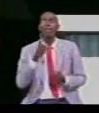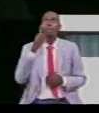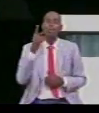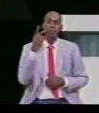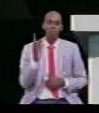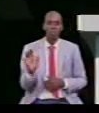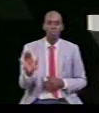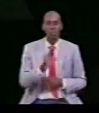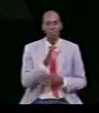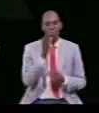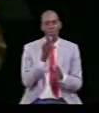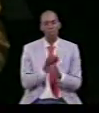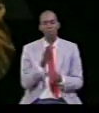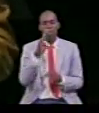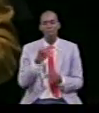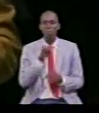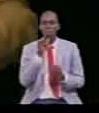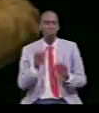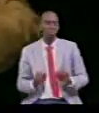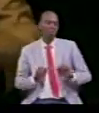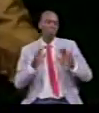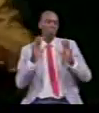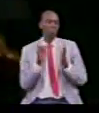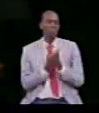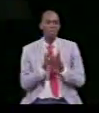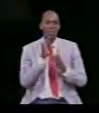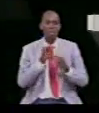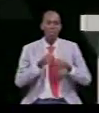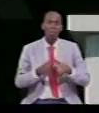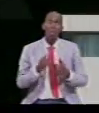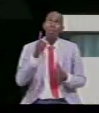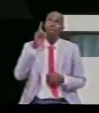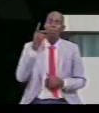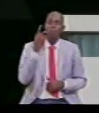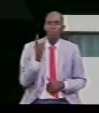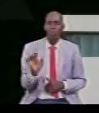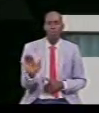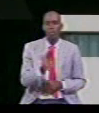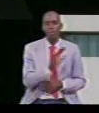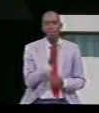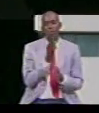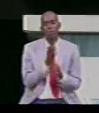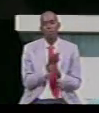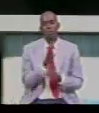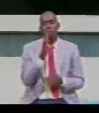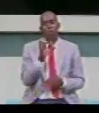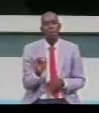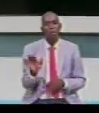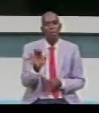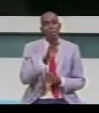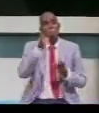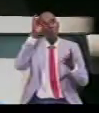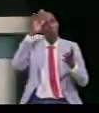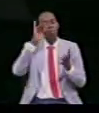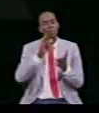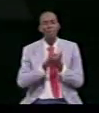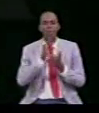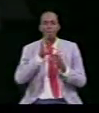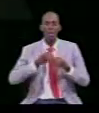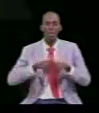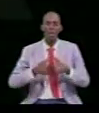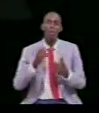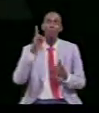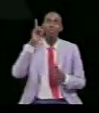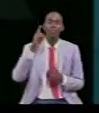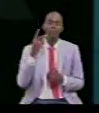not giving up. That's how you saw their faith, by their expectation. That's how you saw their faith, by